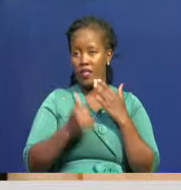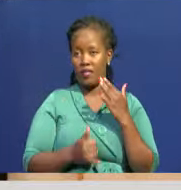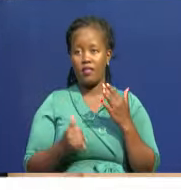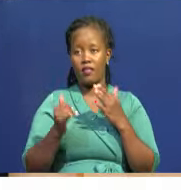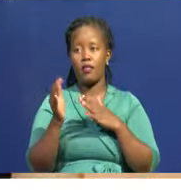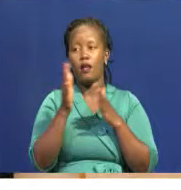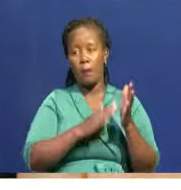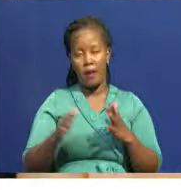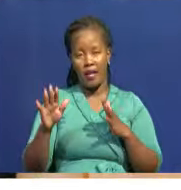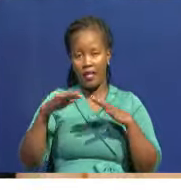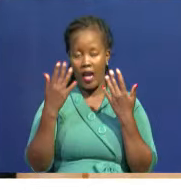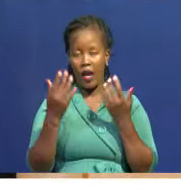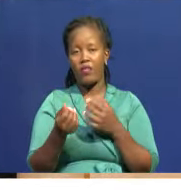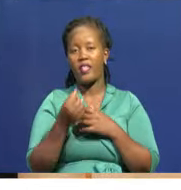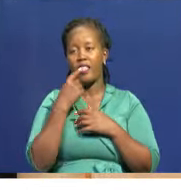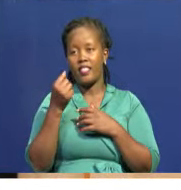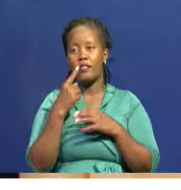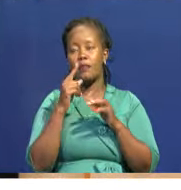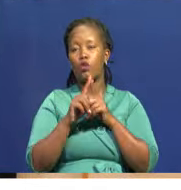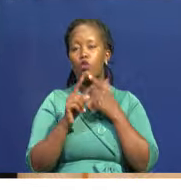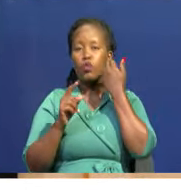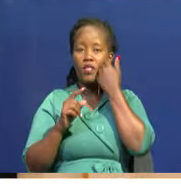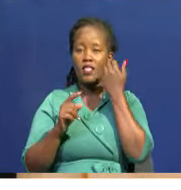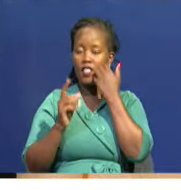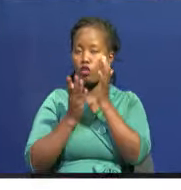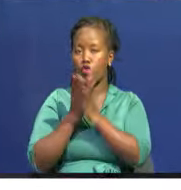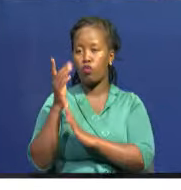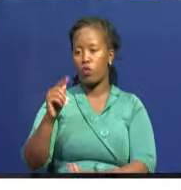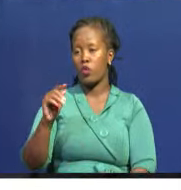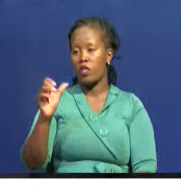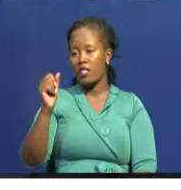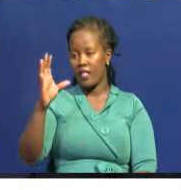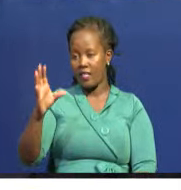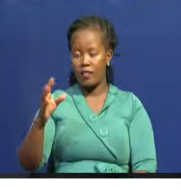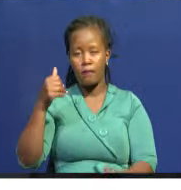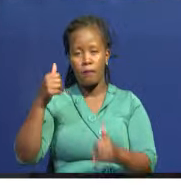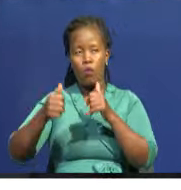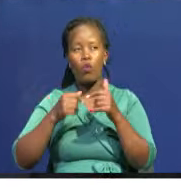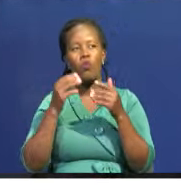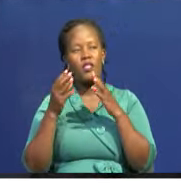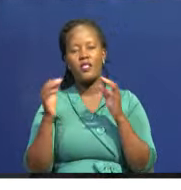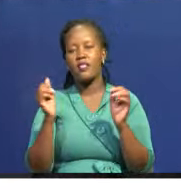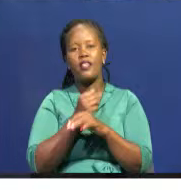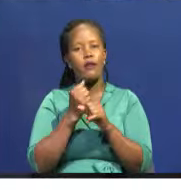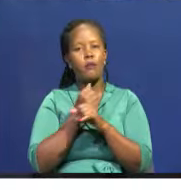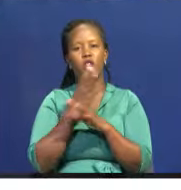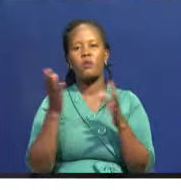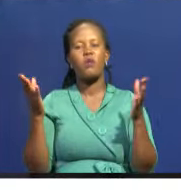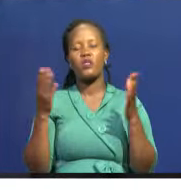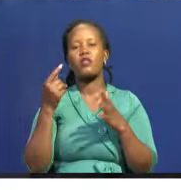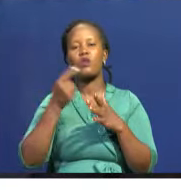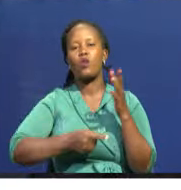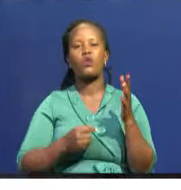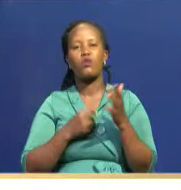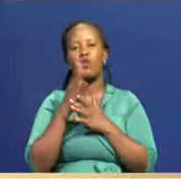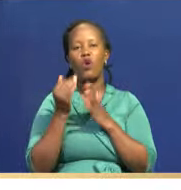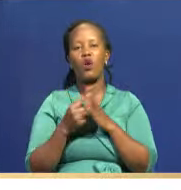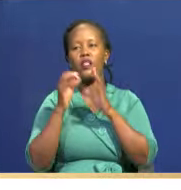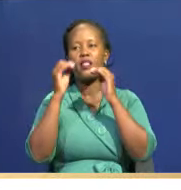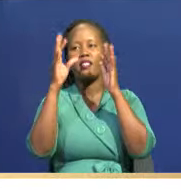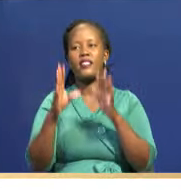yaliyokuwa yakitolewa na tume ya kuajiri walimu TSC, ambayo kwa kiwango kikubwa hayangeweza kugharamia matibabu ya